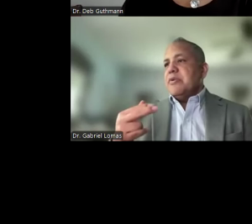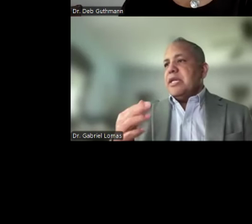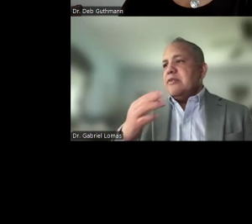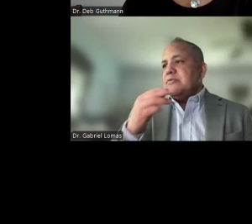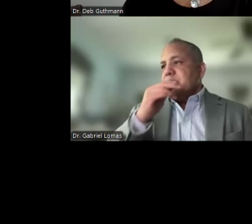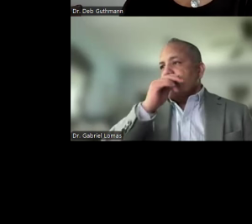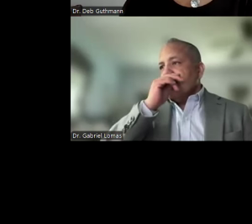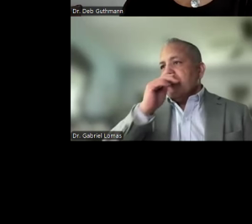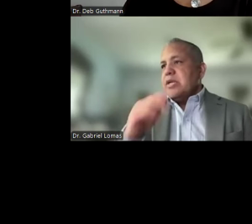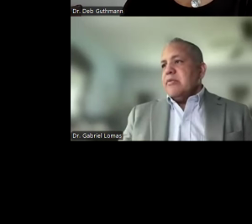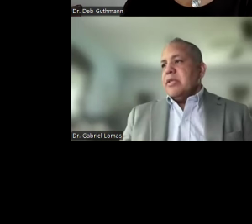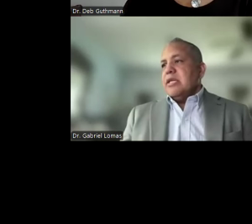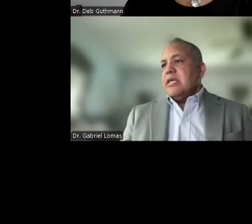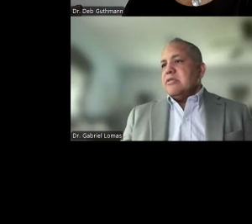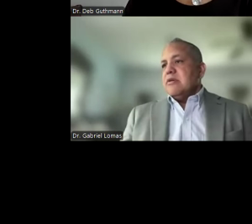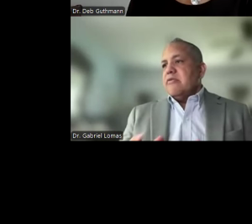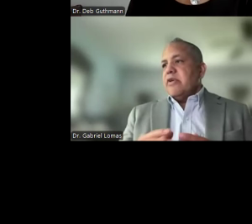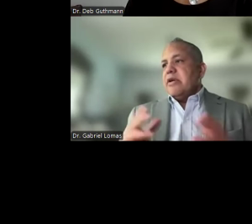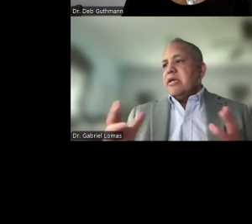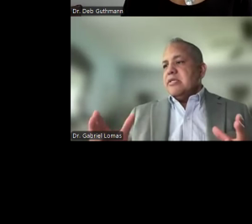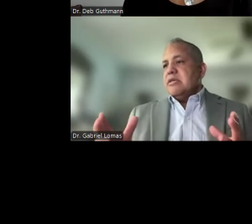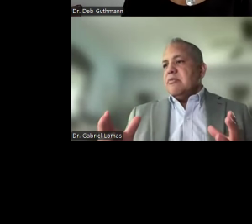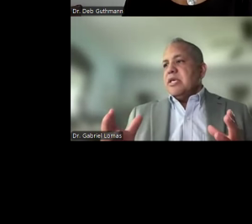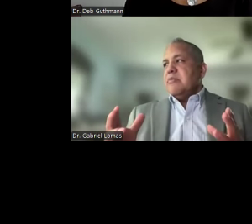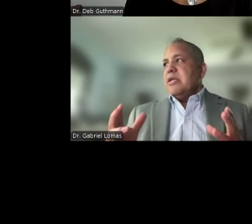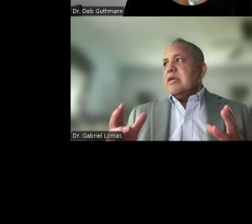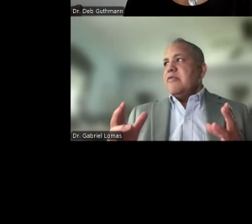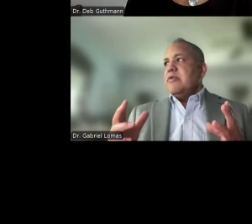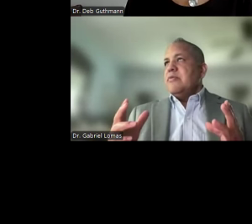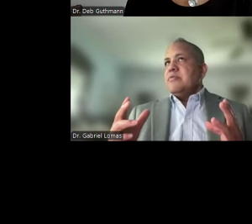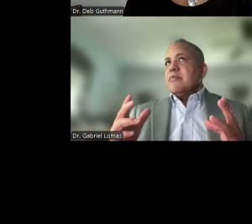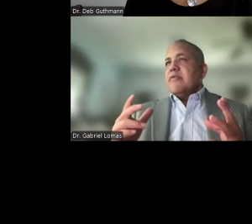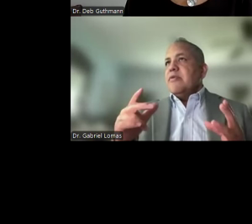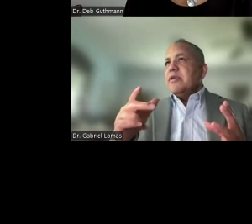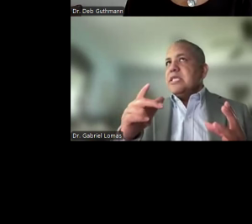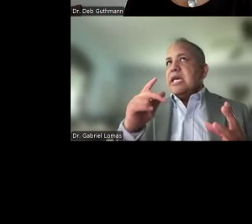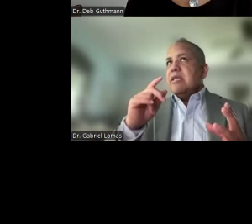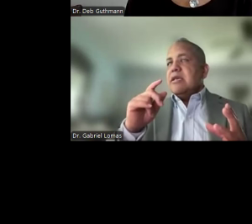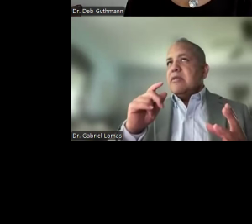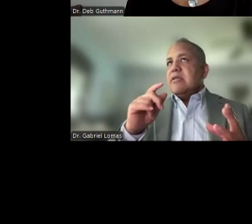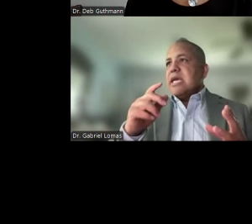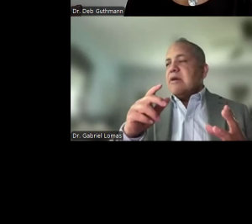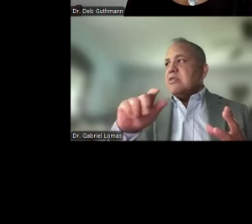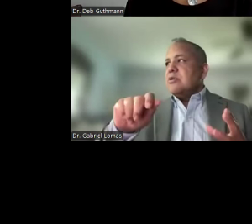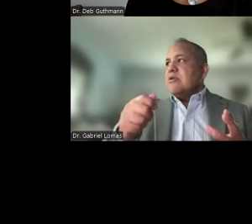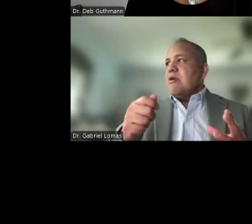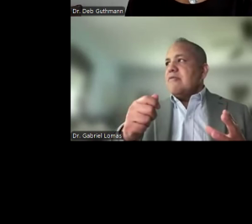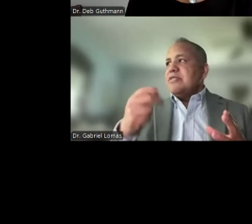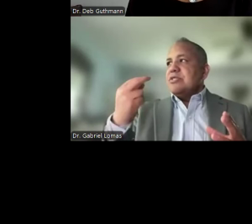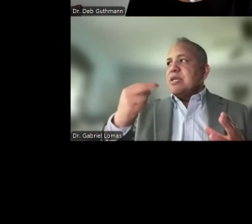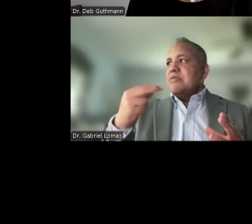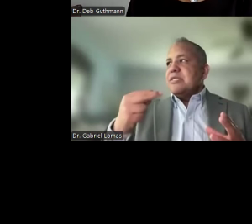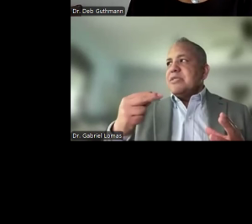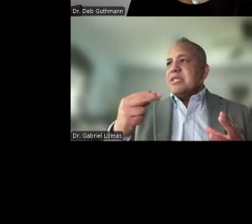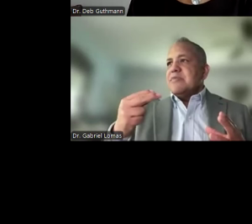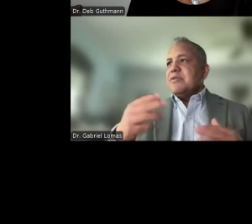can lip read. Lip reading abilities vary considerably, but if you were to take the sound and turn it off and